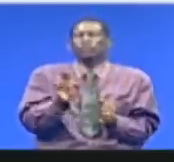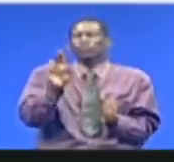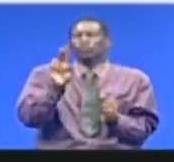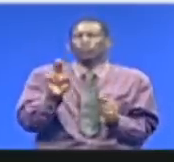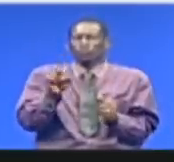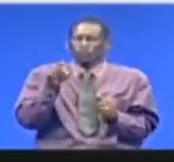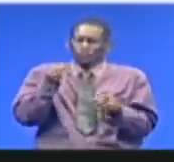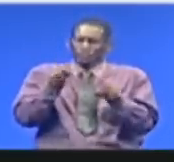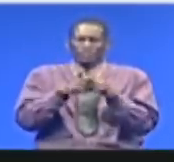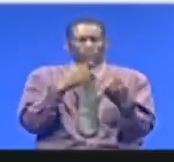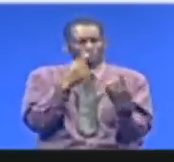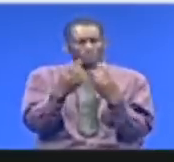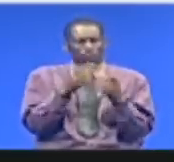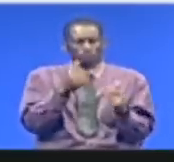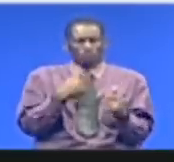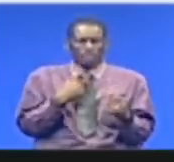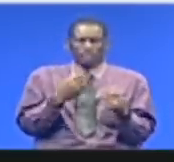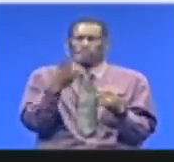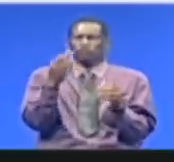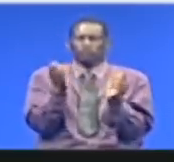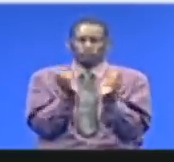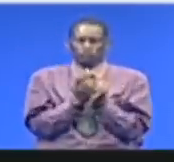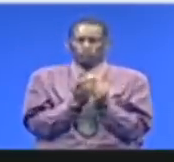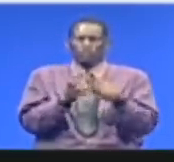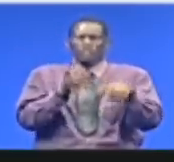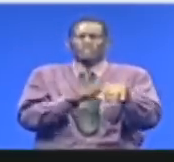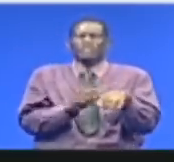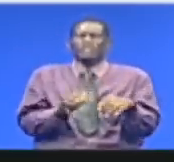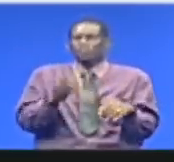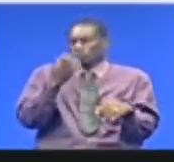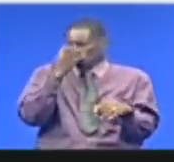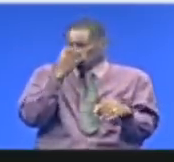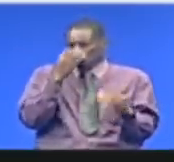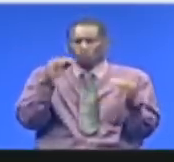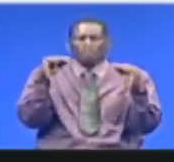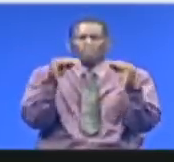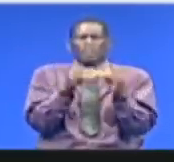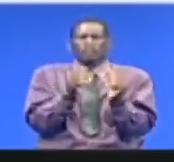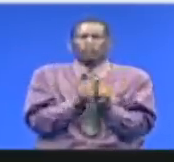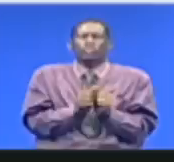same discussion we had in 2012 when William Ruto met with